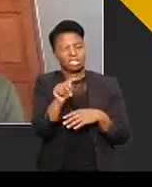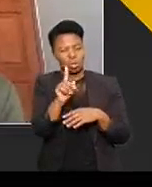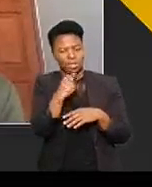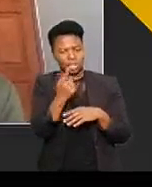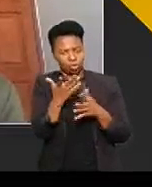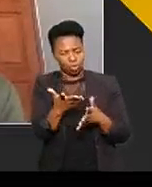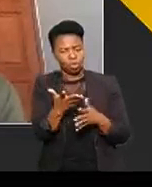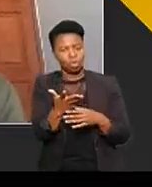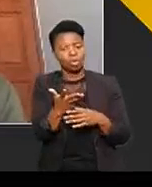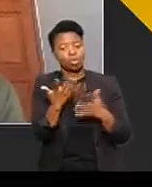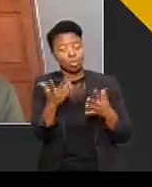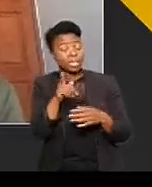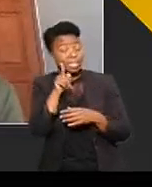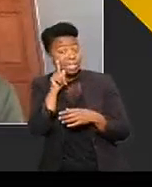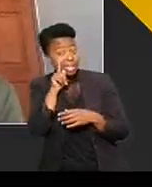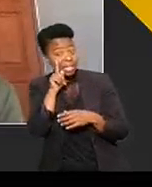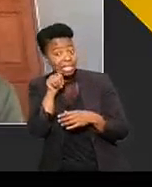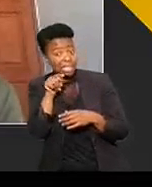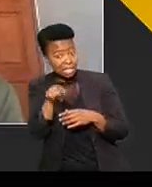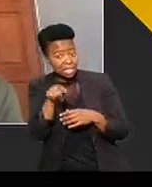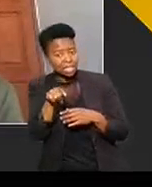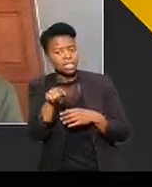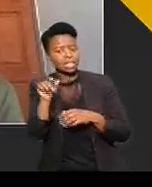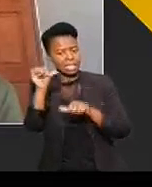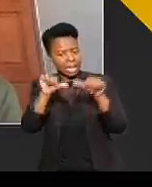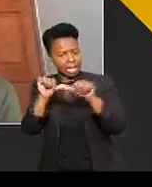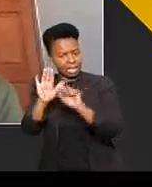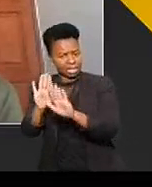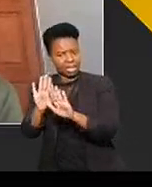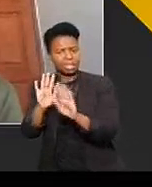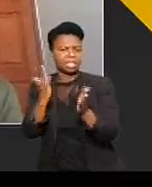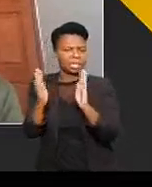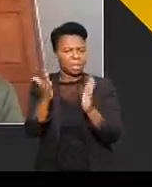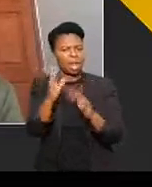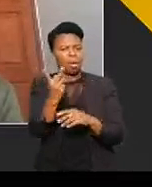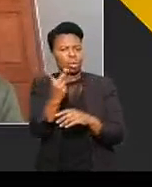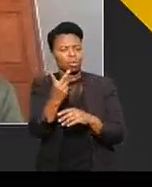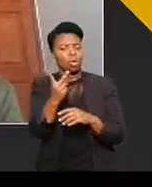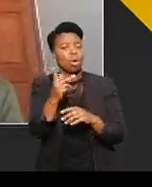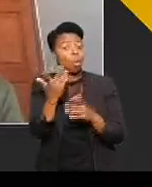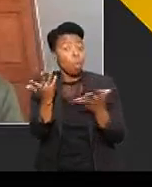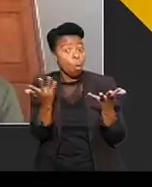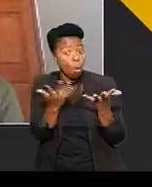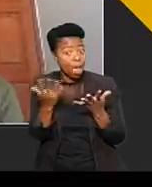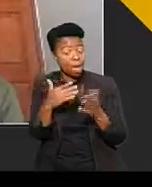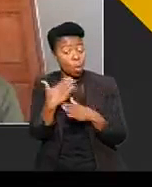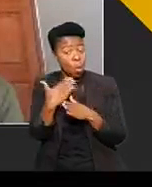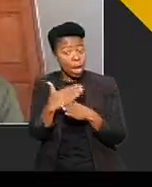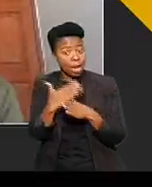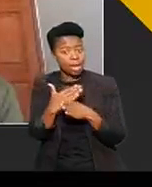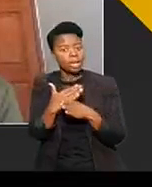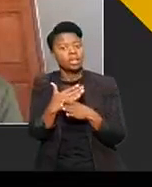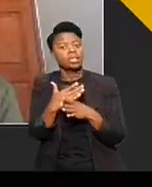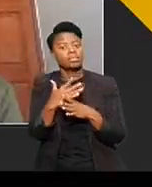system. And so these tests are serological tests. And again, similarly, you can only conduct these tests in the presence